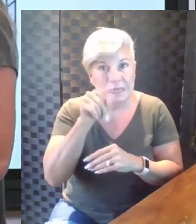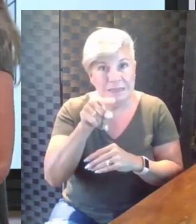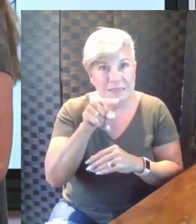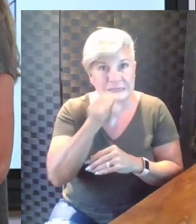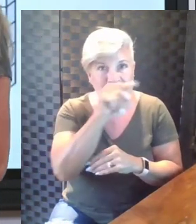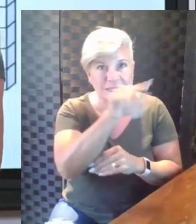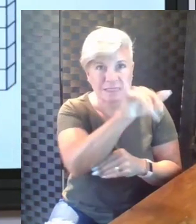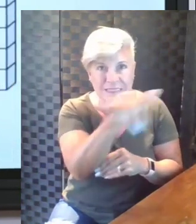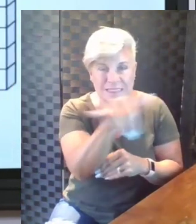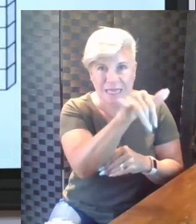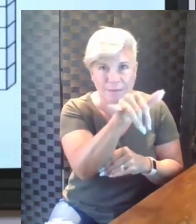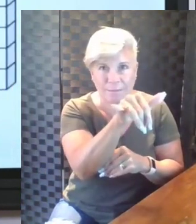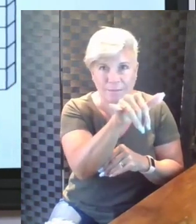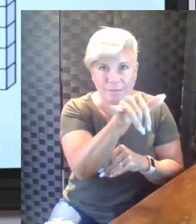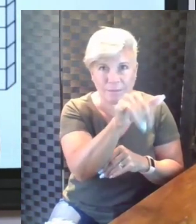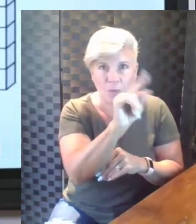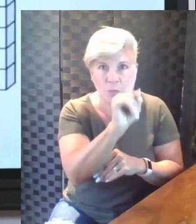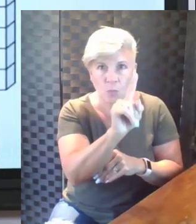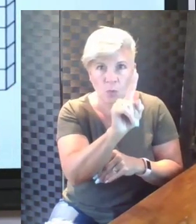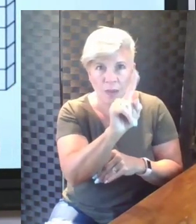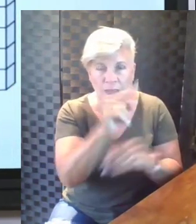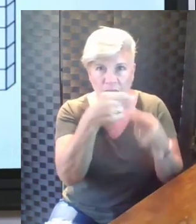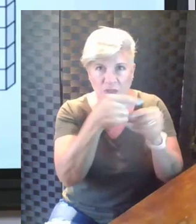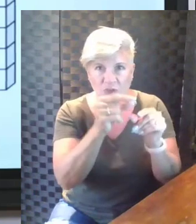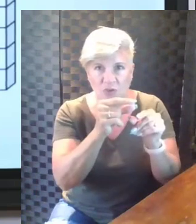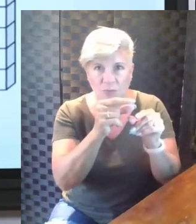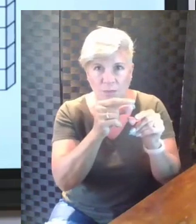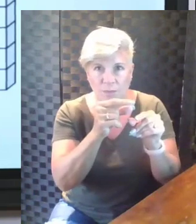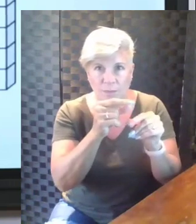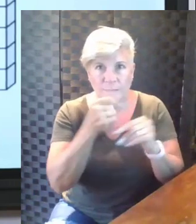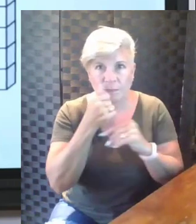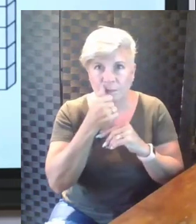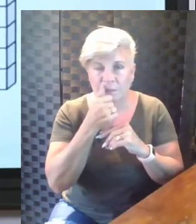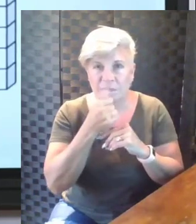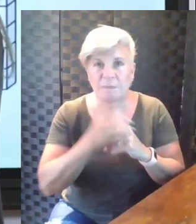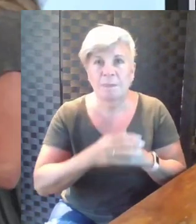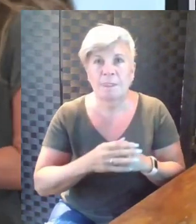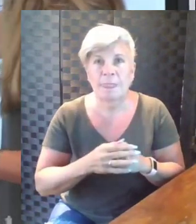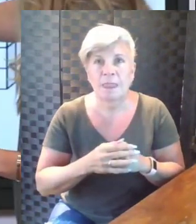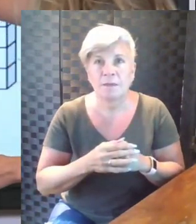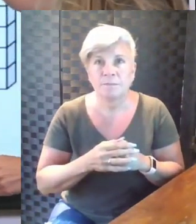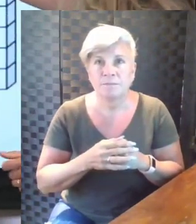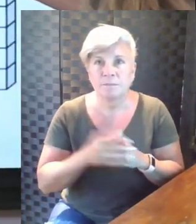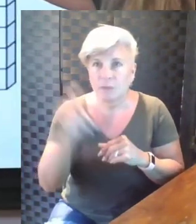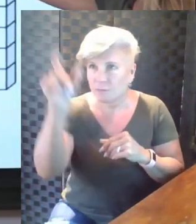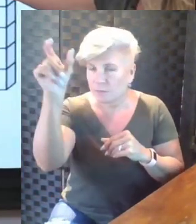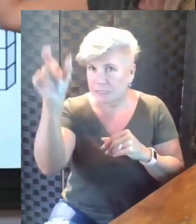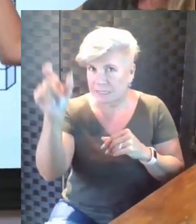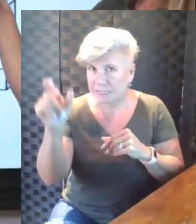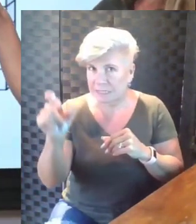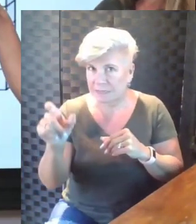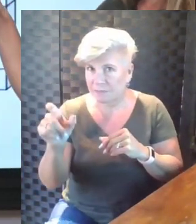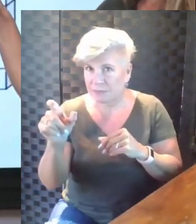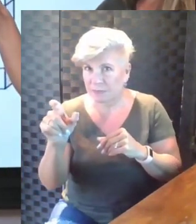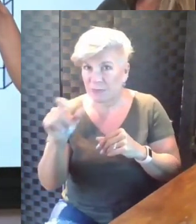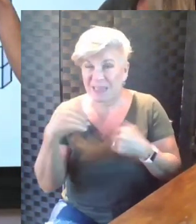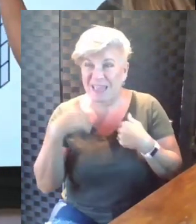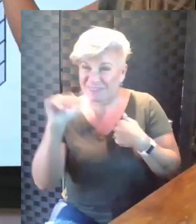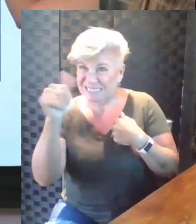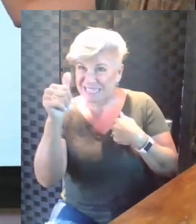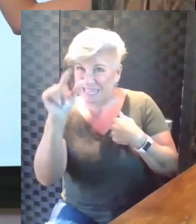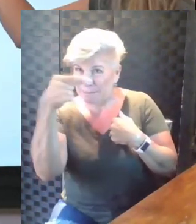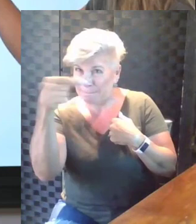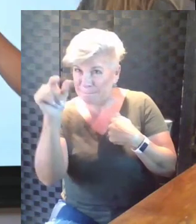right here is the same thing as this. So this means 1 for today's lesson. Over here, when I have 10